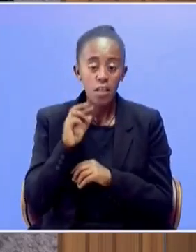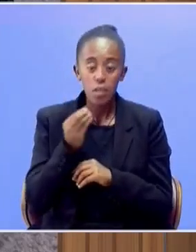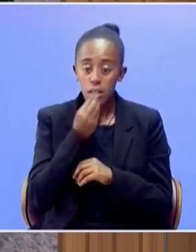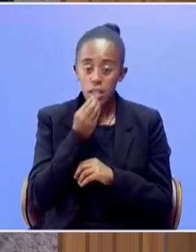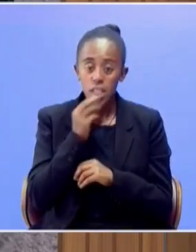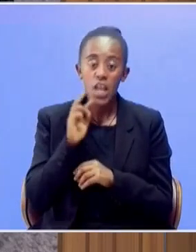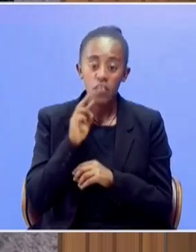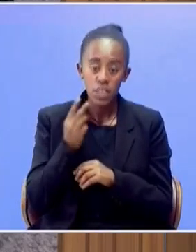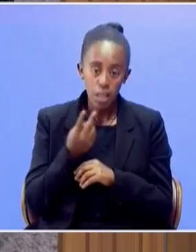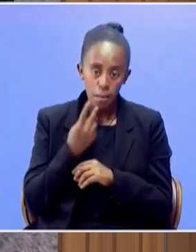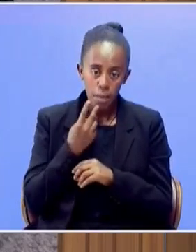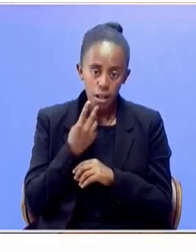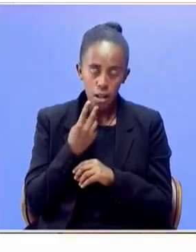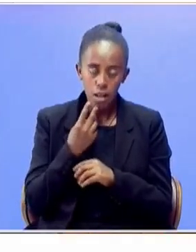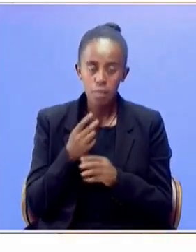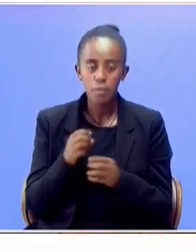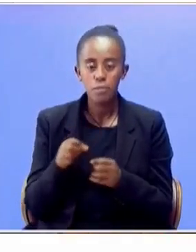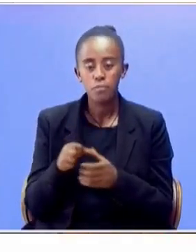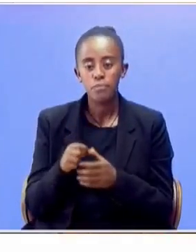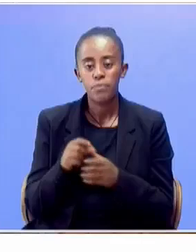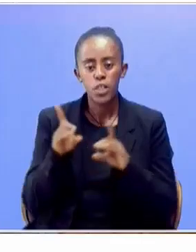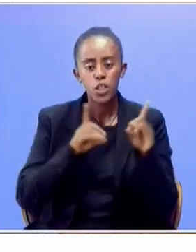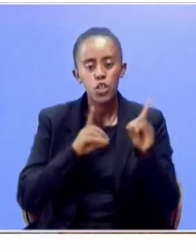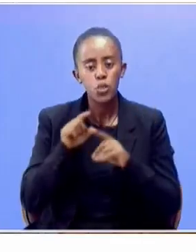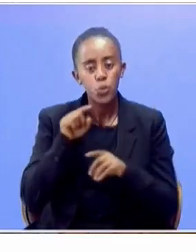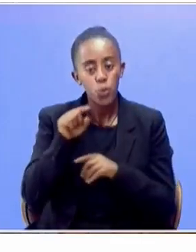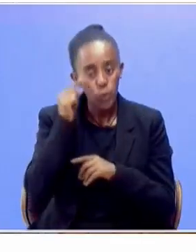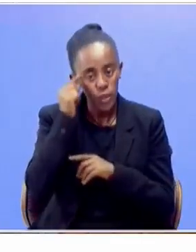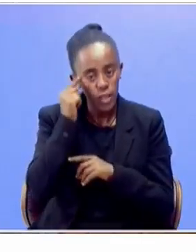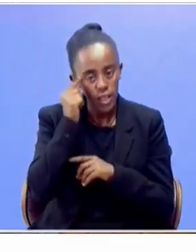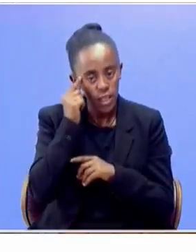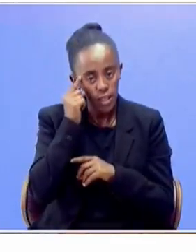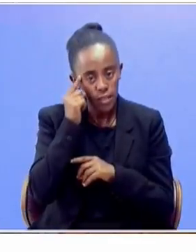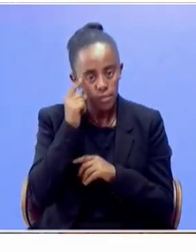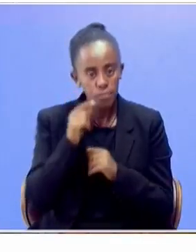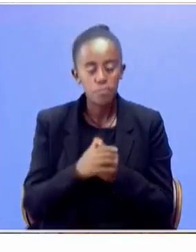vegetables, do you think,